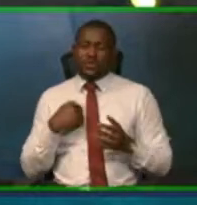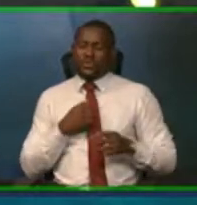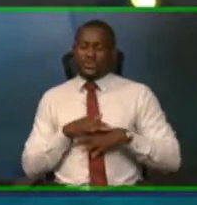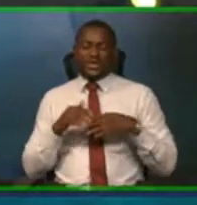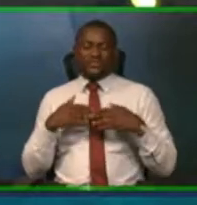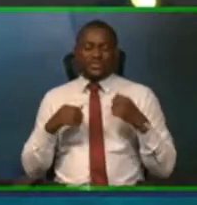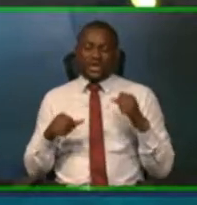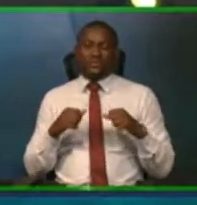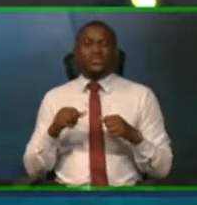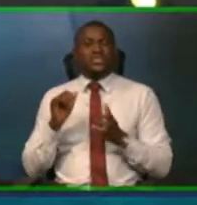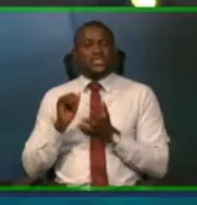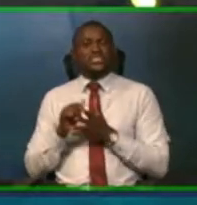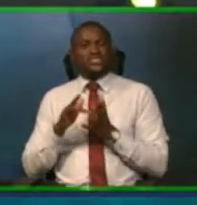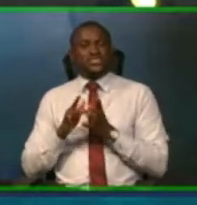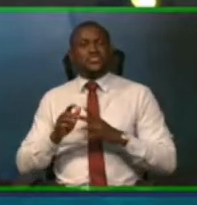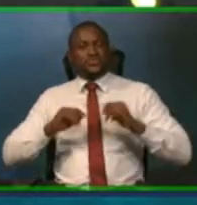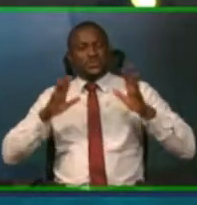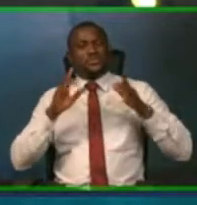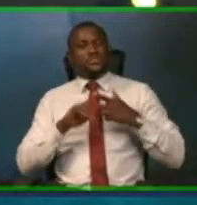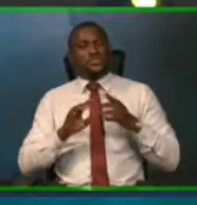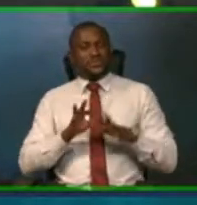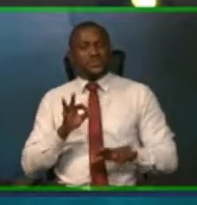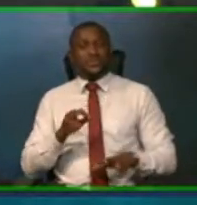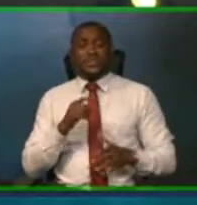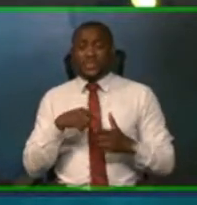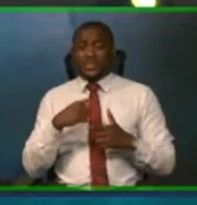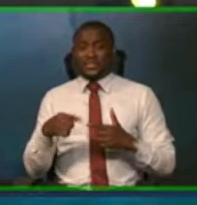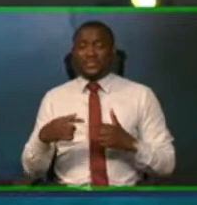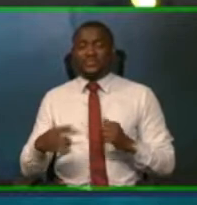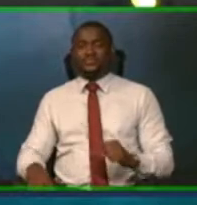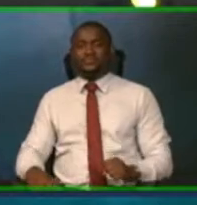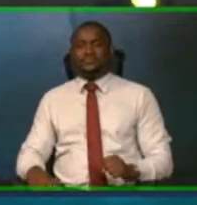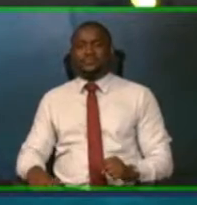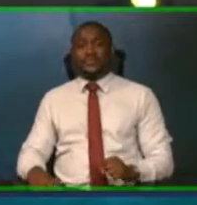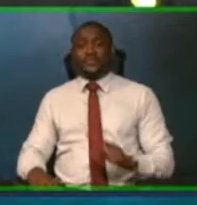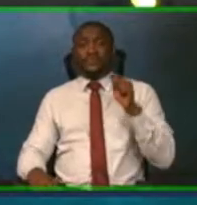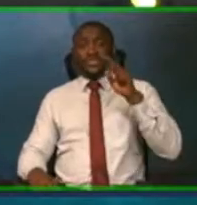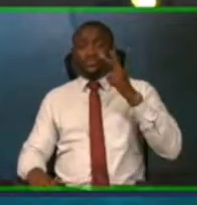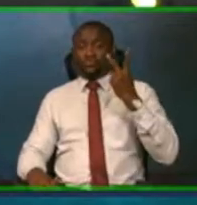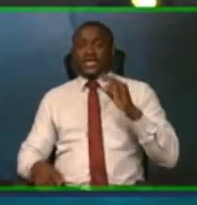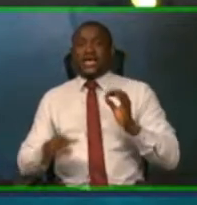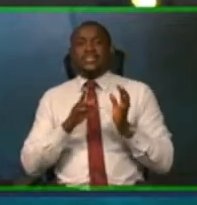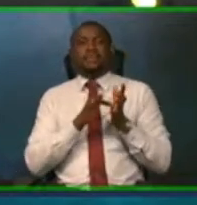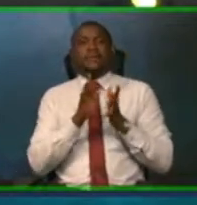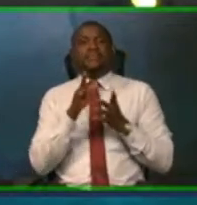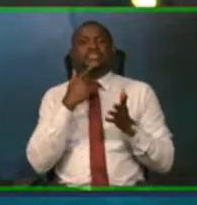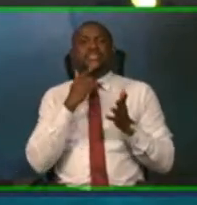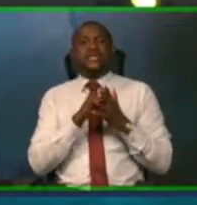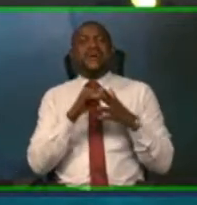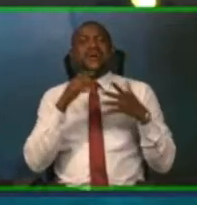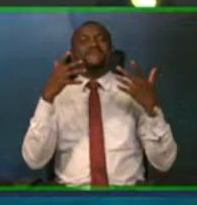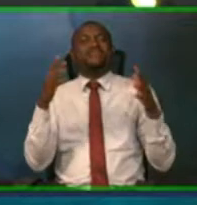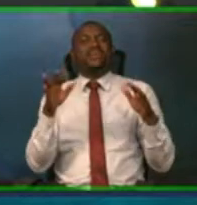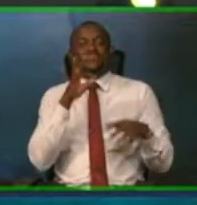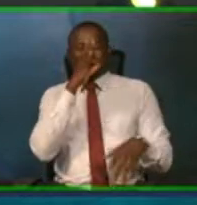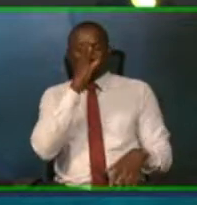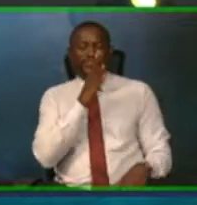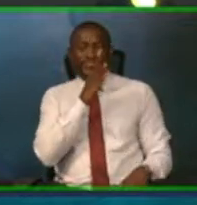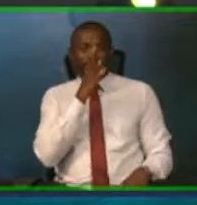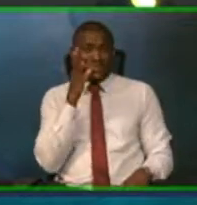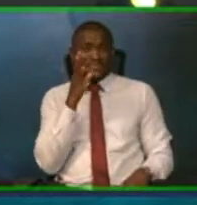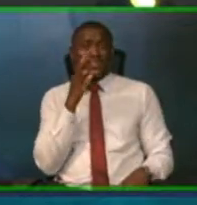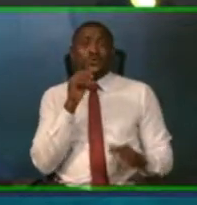of the Spirit. The next verse, please. Verse 2. The Bible says, when he had fasted, of course, that went with